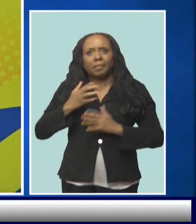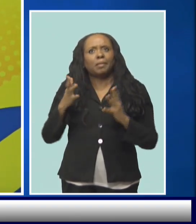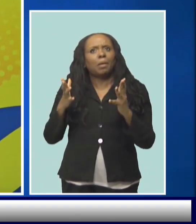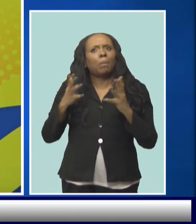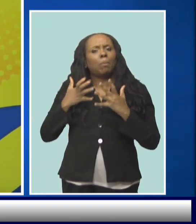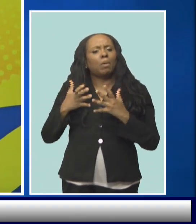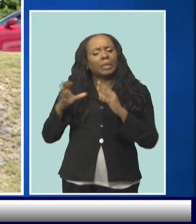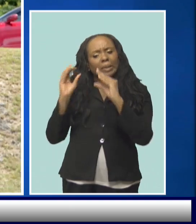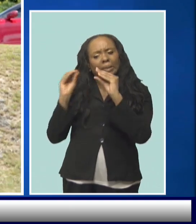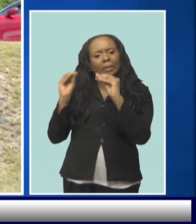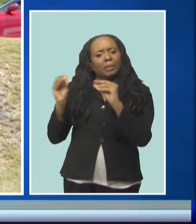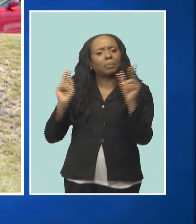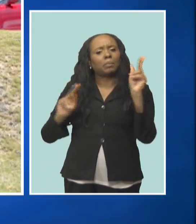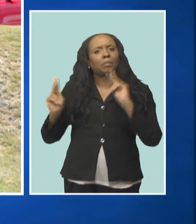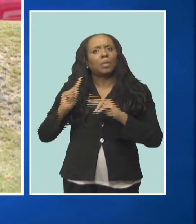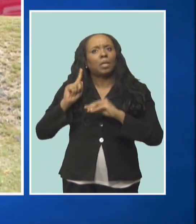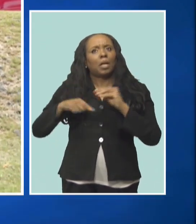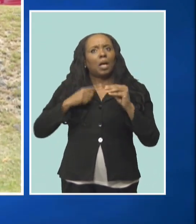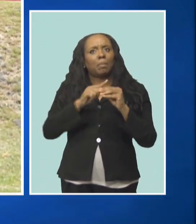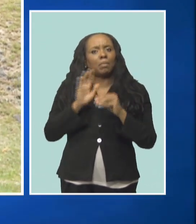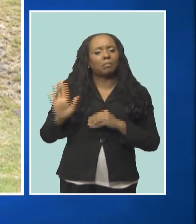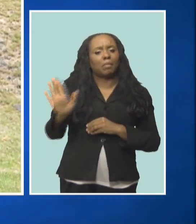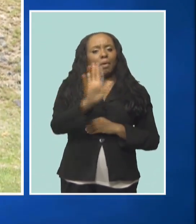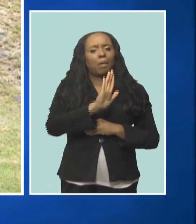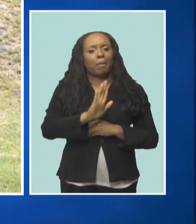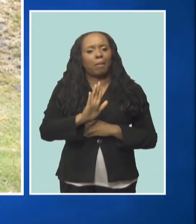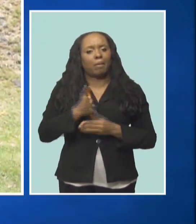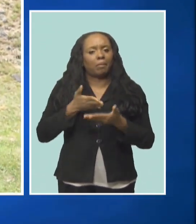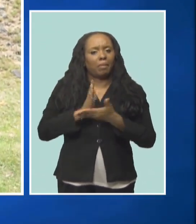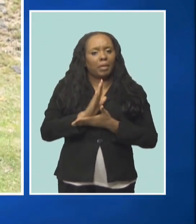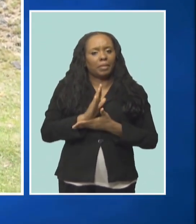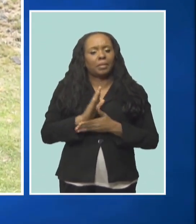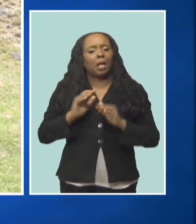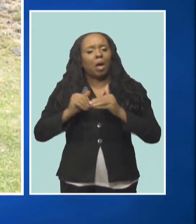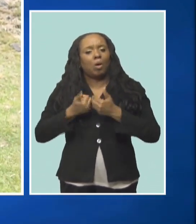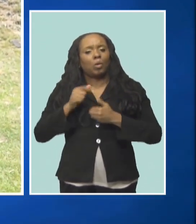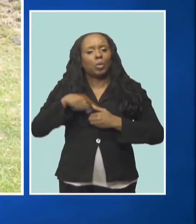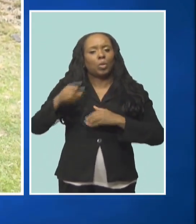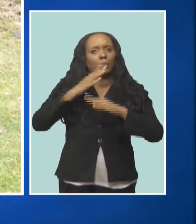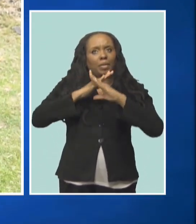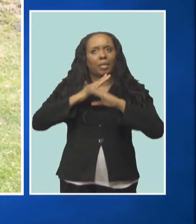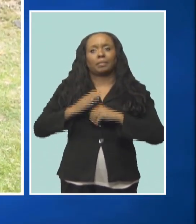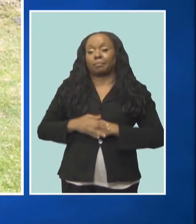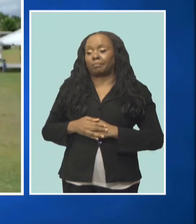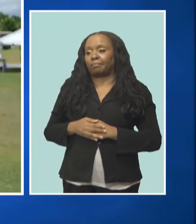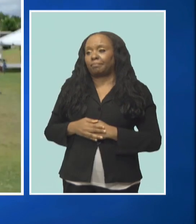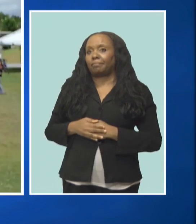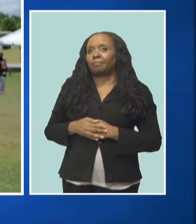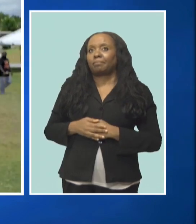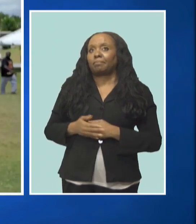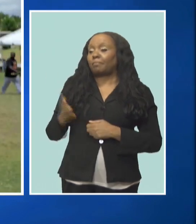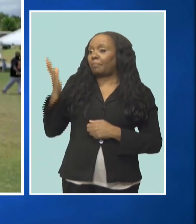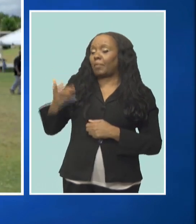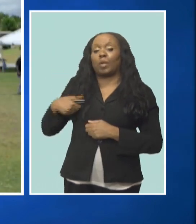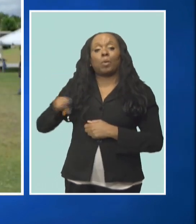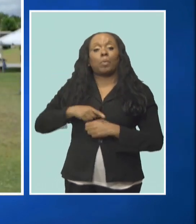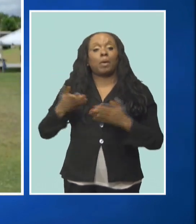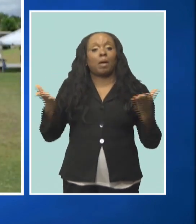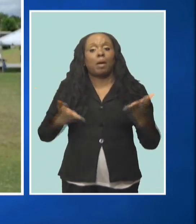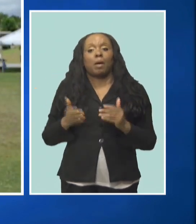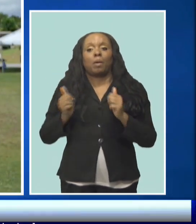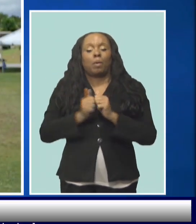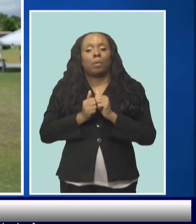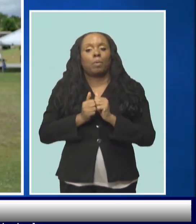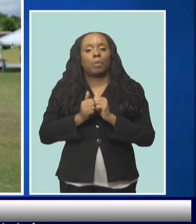to bring education about consumer protection to the public. We are here from the Fair Trading Commission, and along with the other departments, the Office